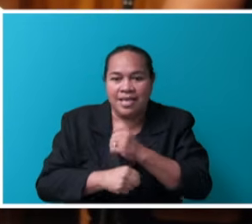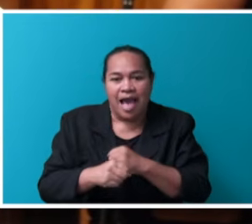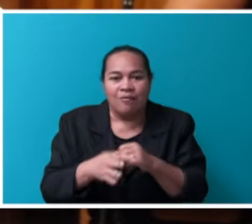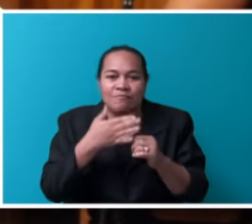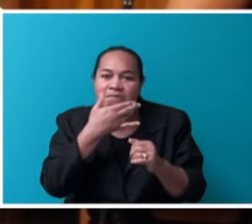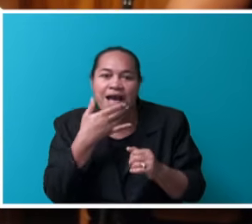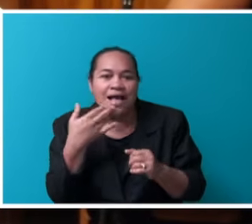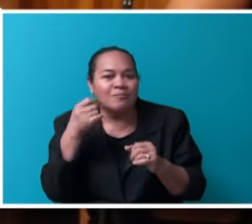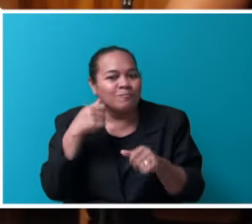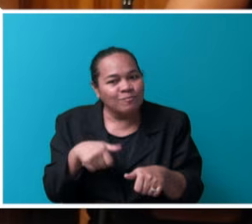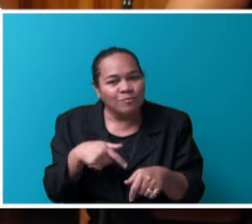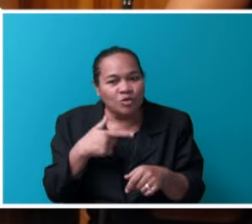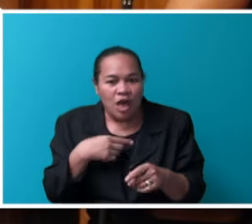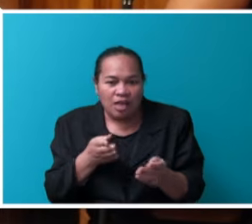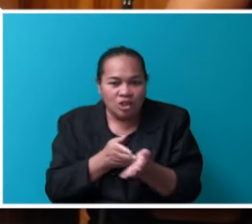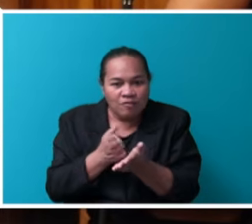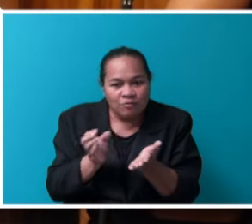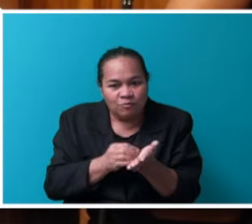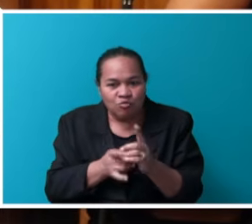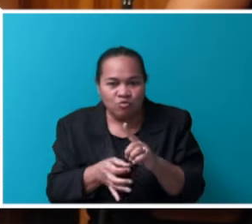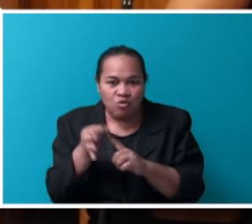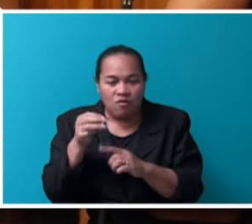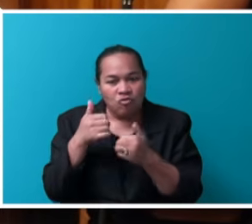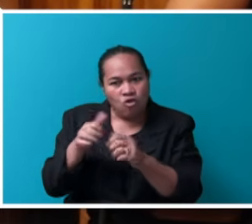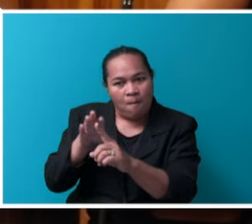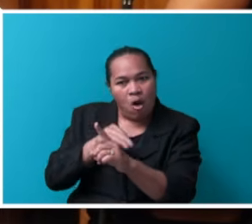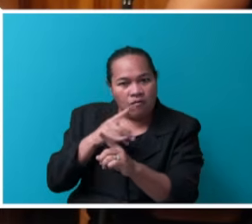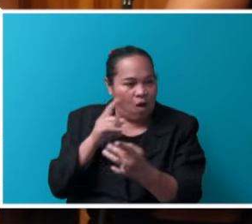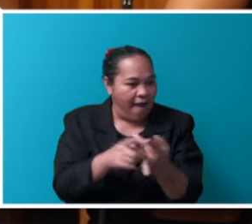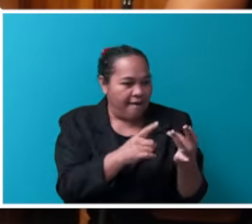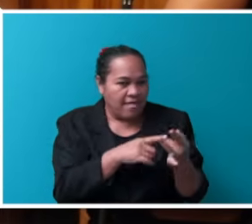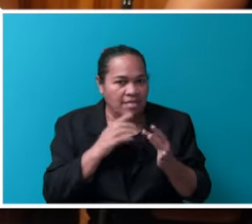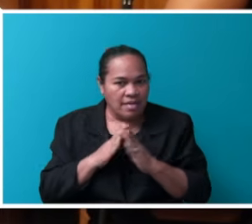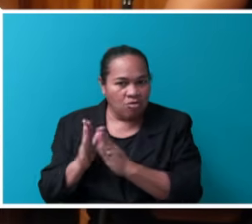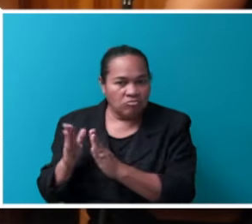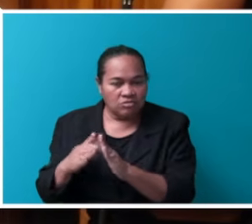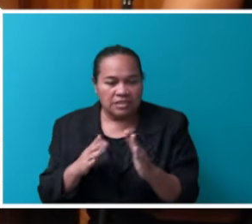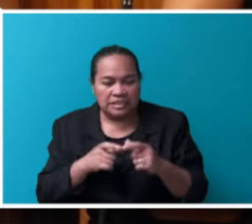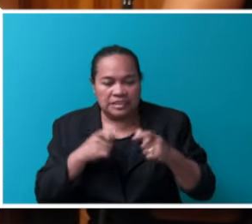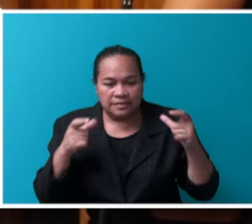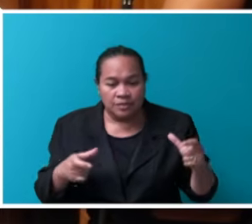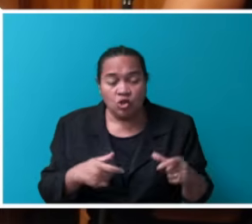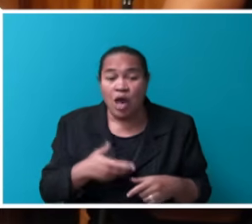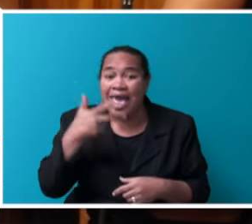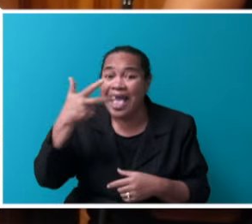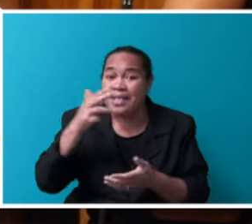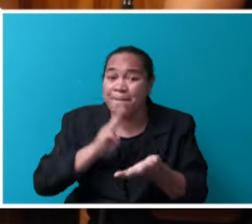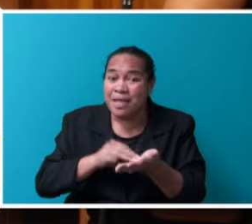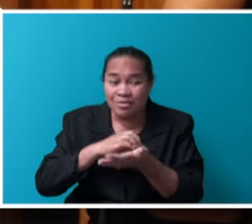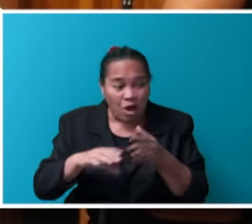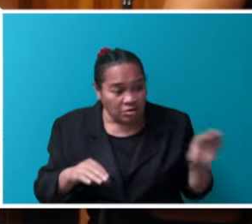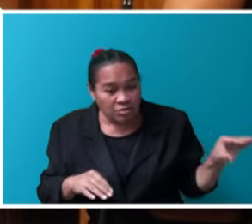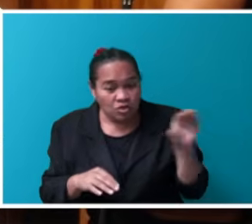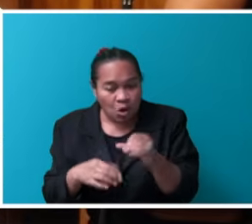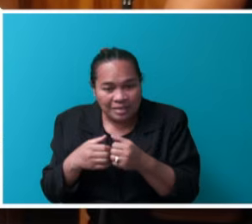and serves as a model for other towns and cities. Mr. Speaker, we are allocating around $8 million in this budget to start with the design